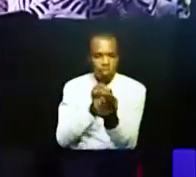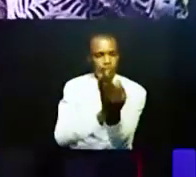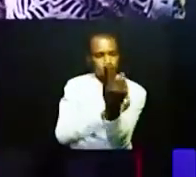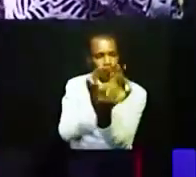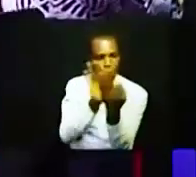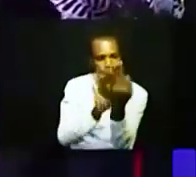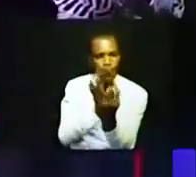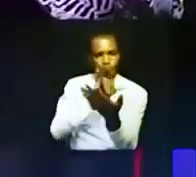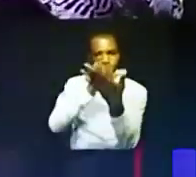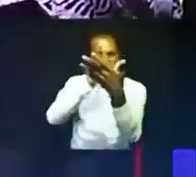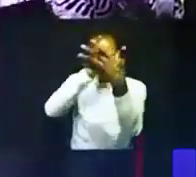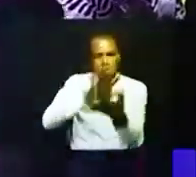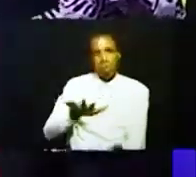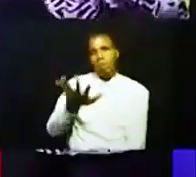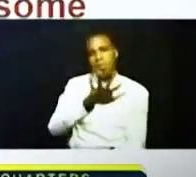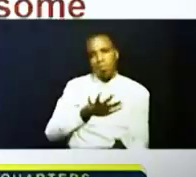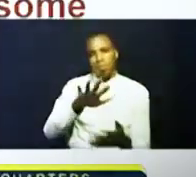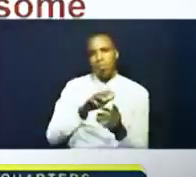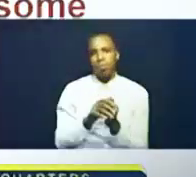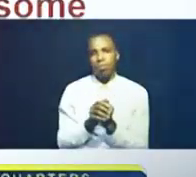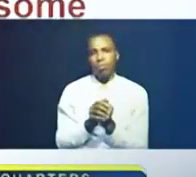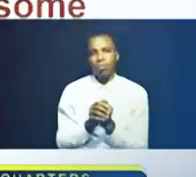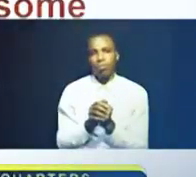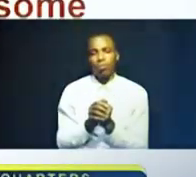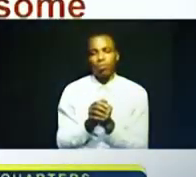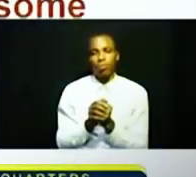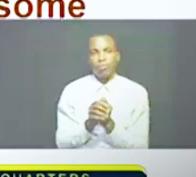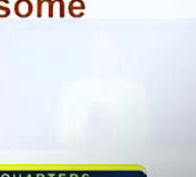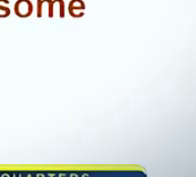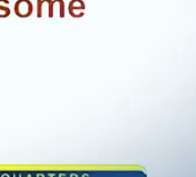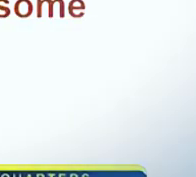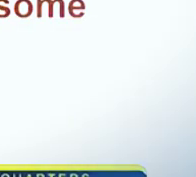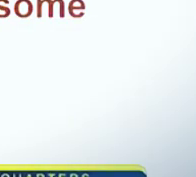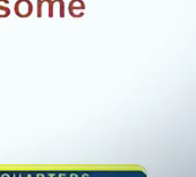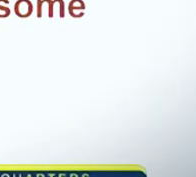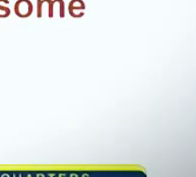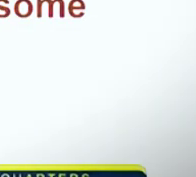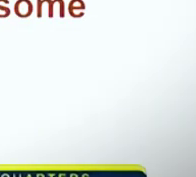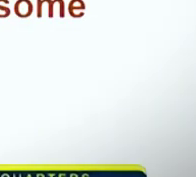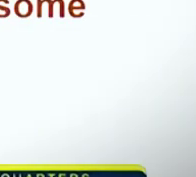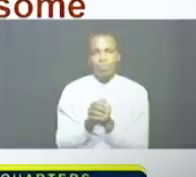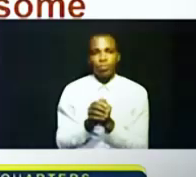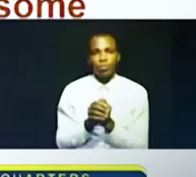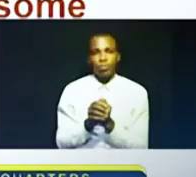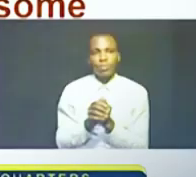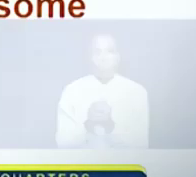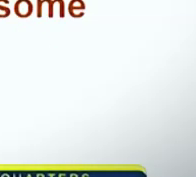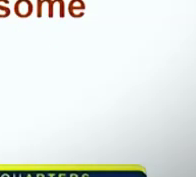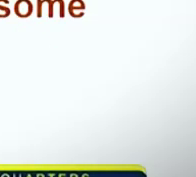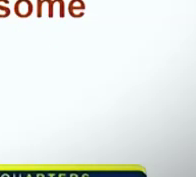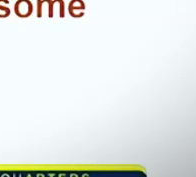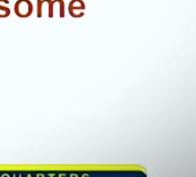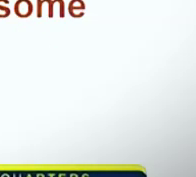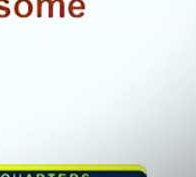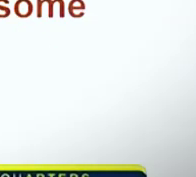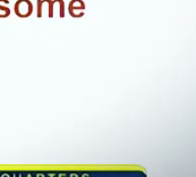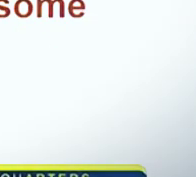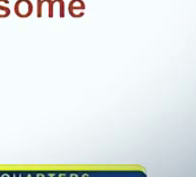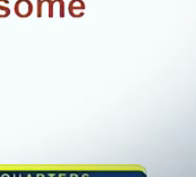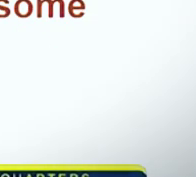student. Now, Okosra Wono or ni Japonimu. Now, this story is